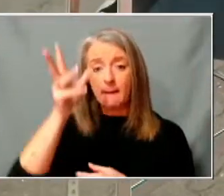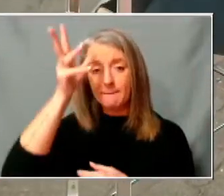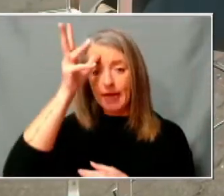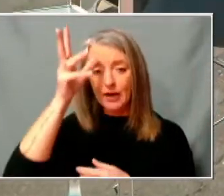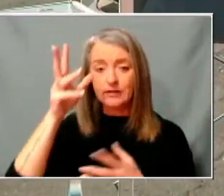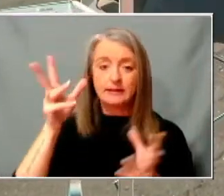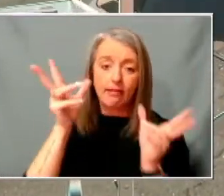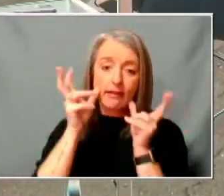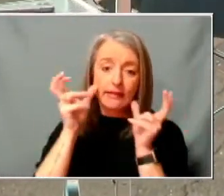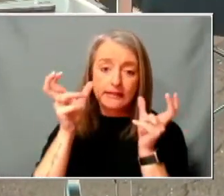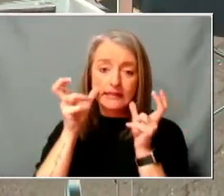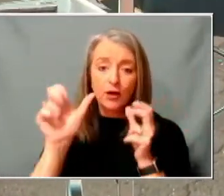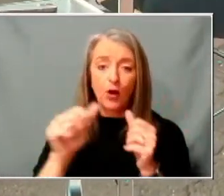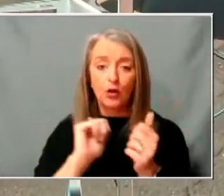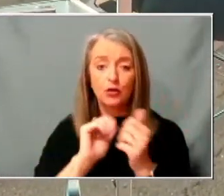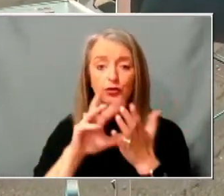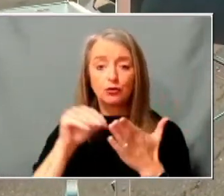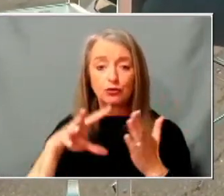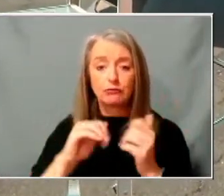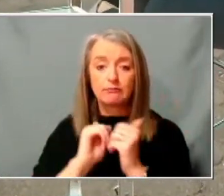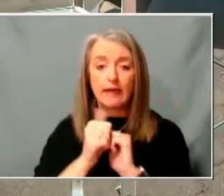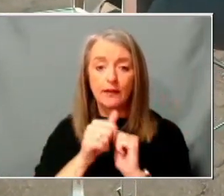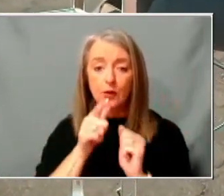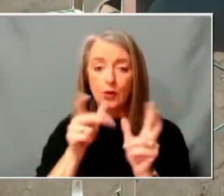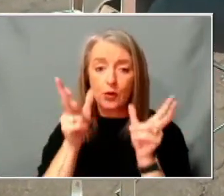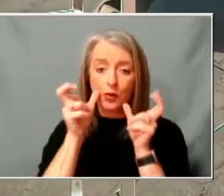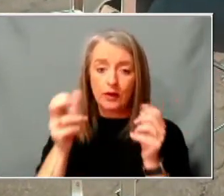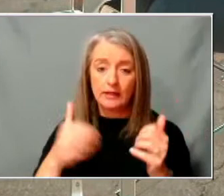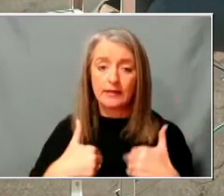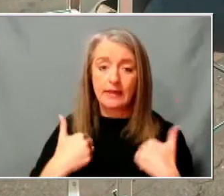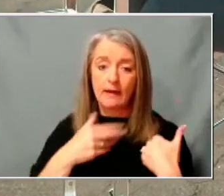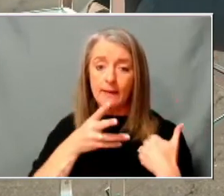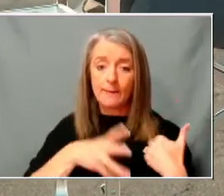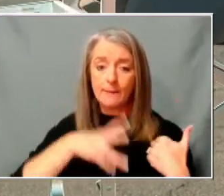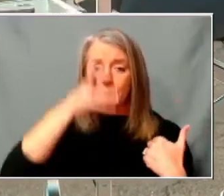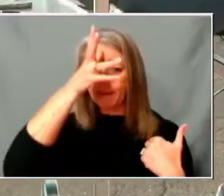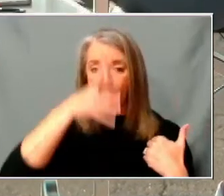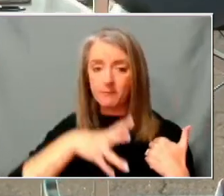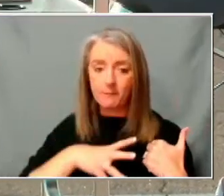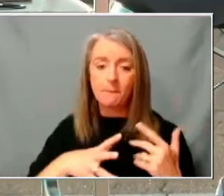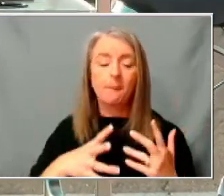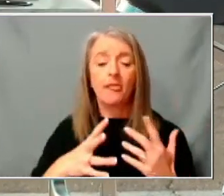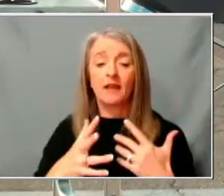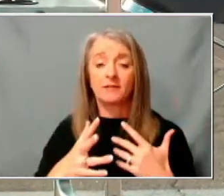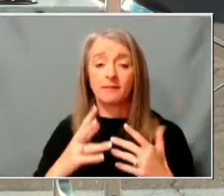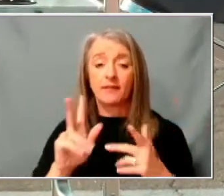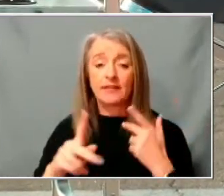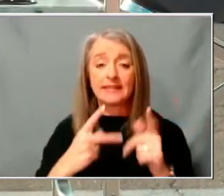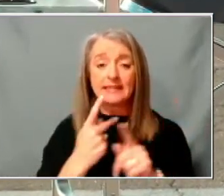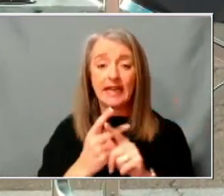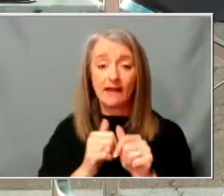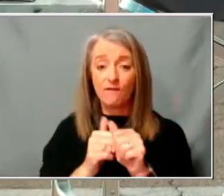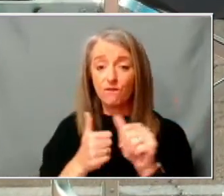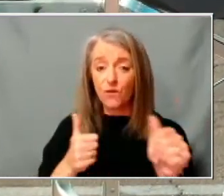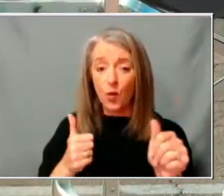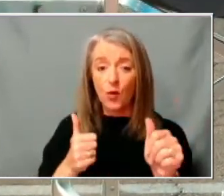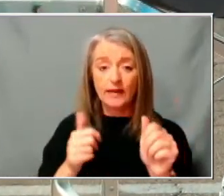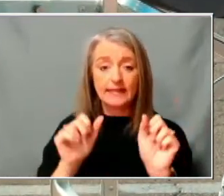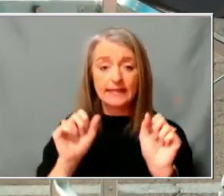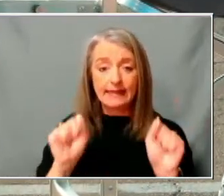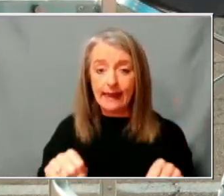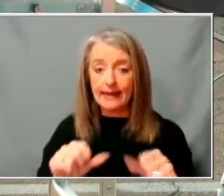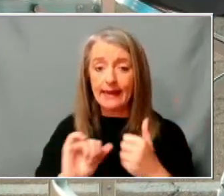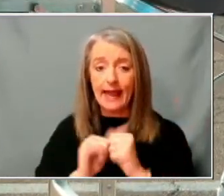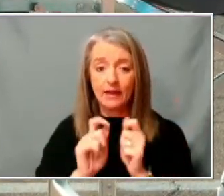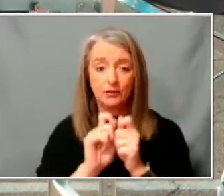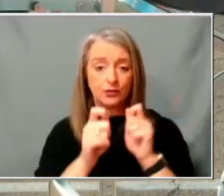or student athletes listening, young men and women, but are these type of things avoidable in any way? I mean, how do you